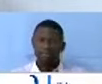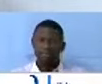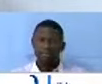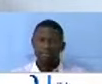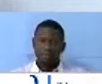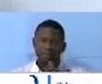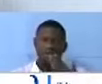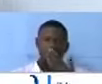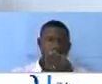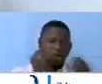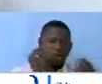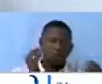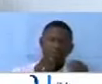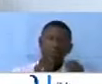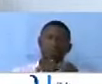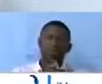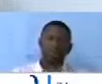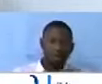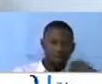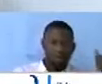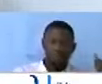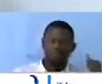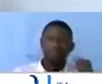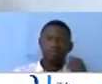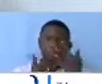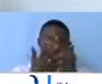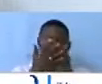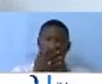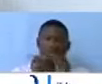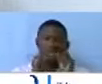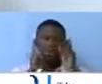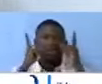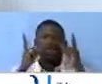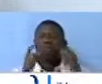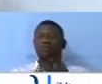life. When I was arrested first,